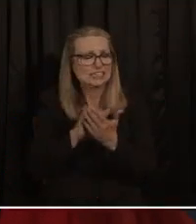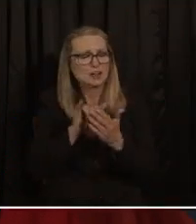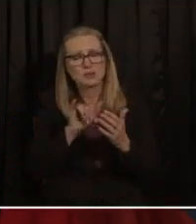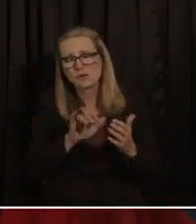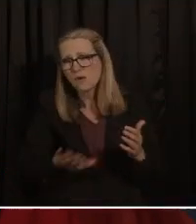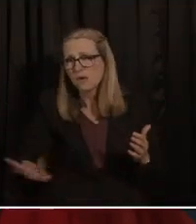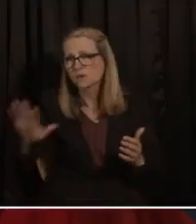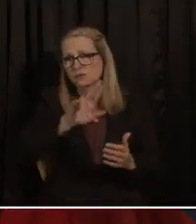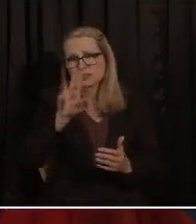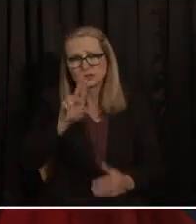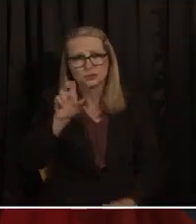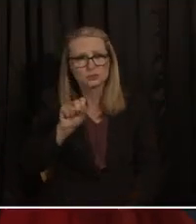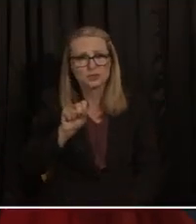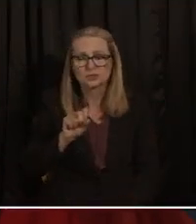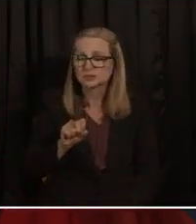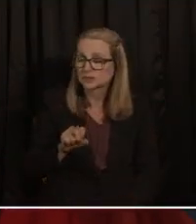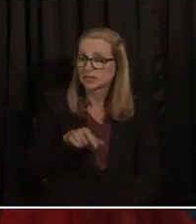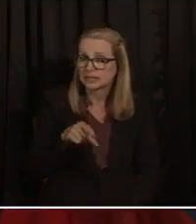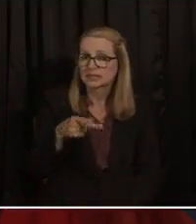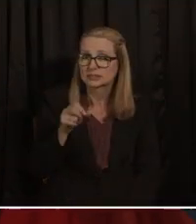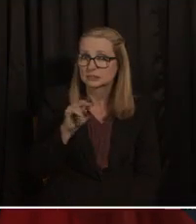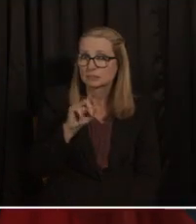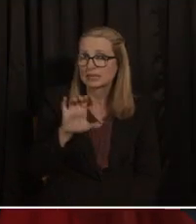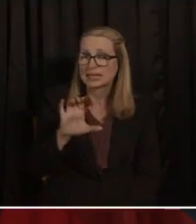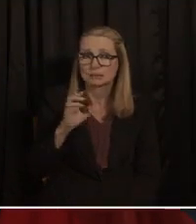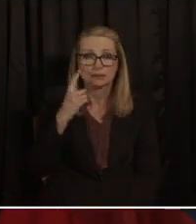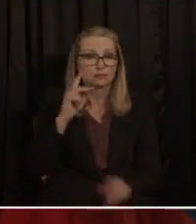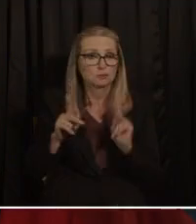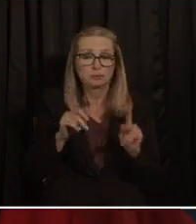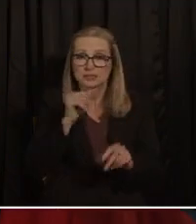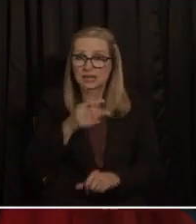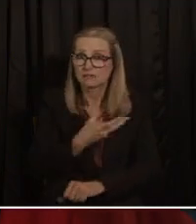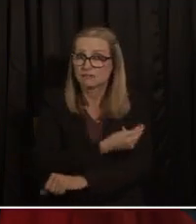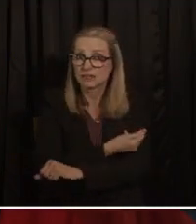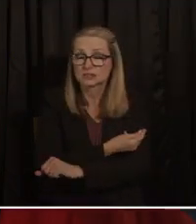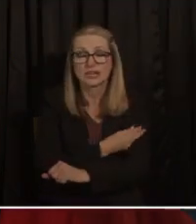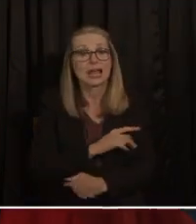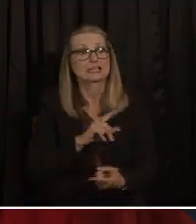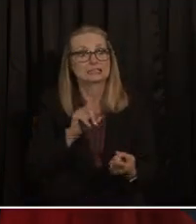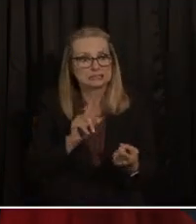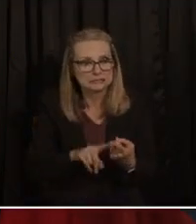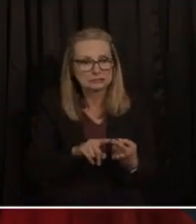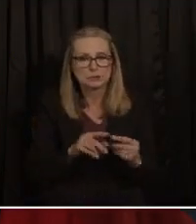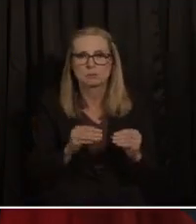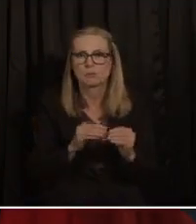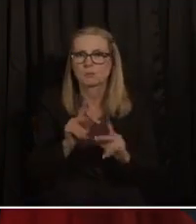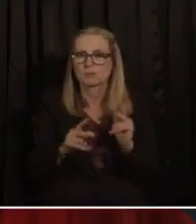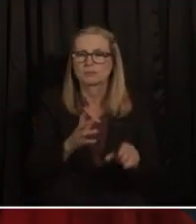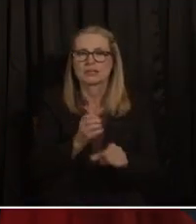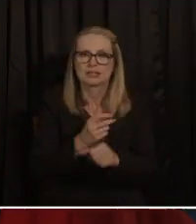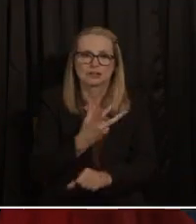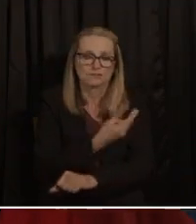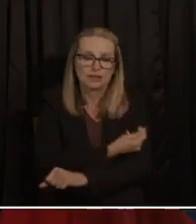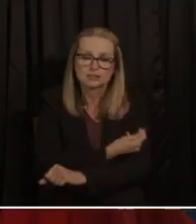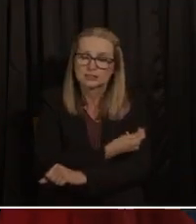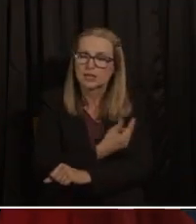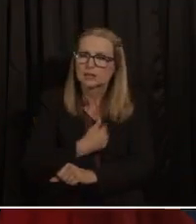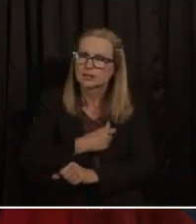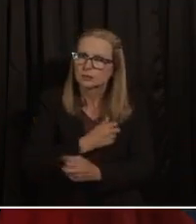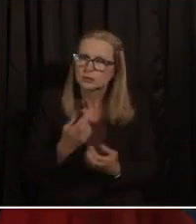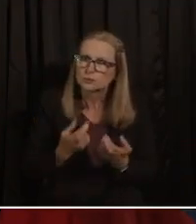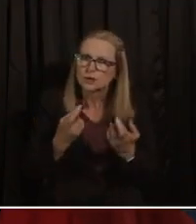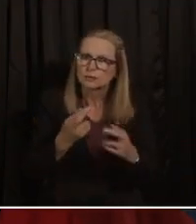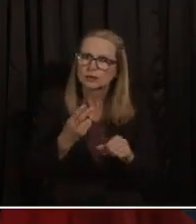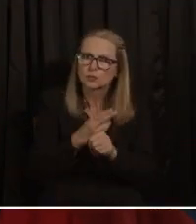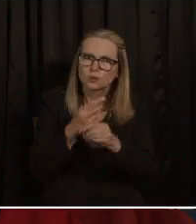of the unvaccinated. Until more unvaccinated people get vaccinated, it is a smart thing to do to wear a mask around others in